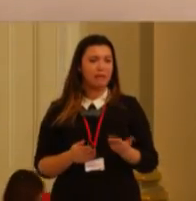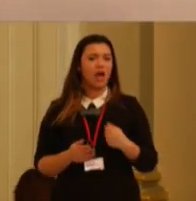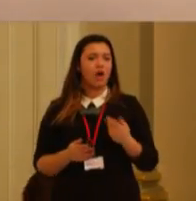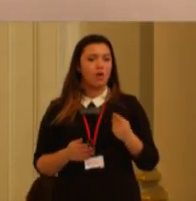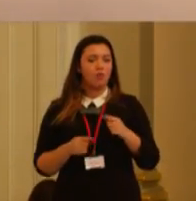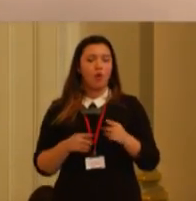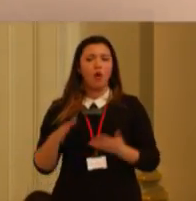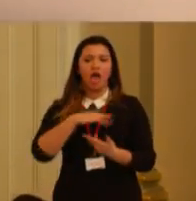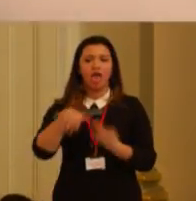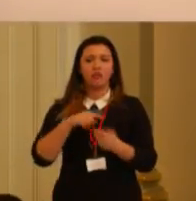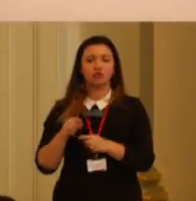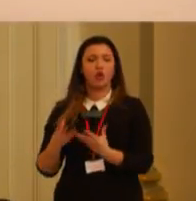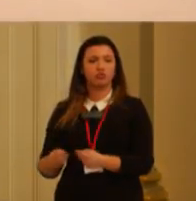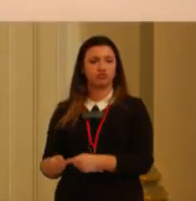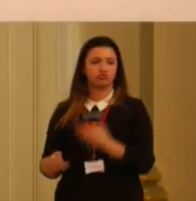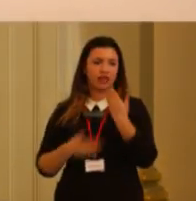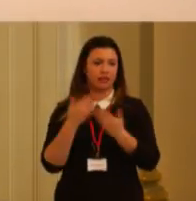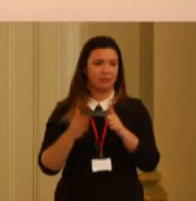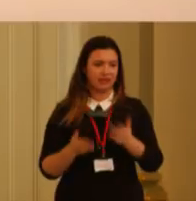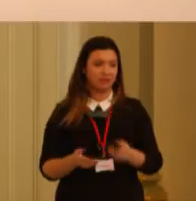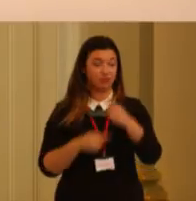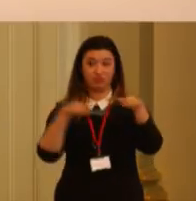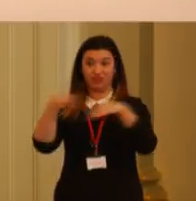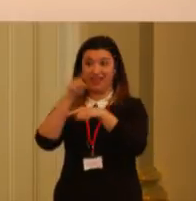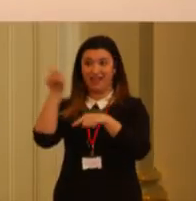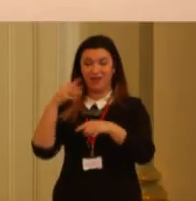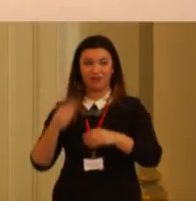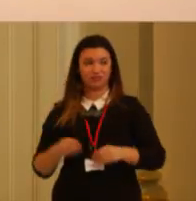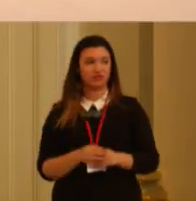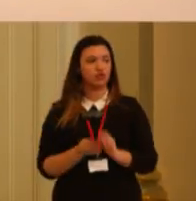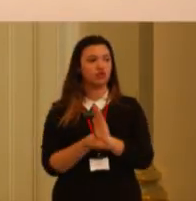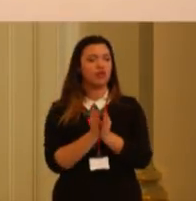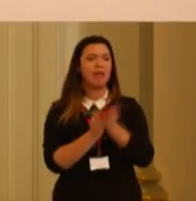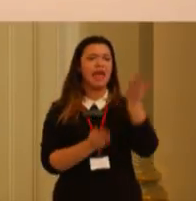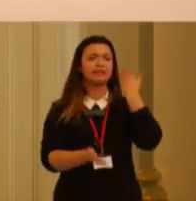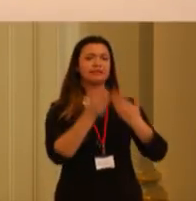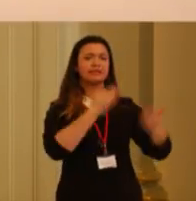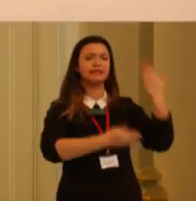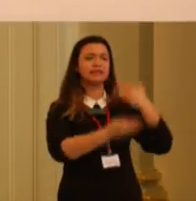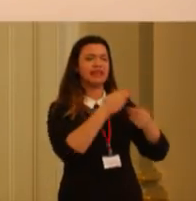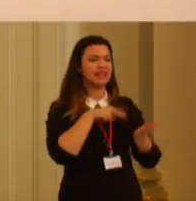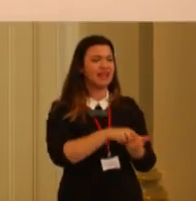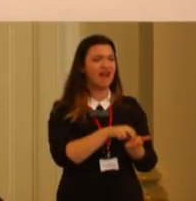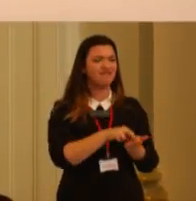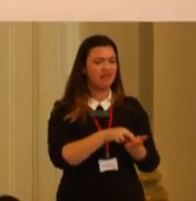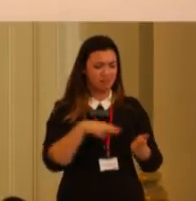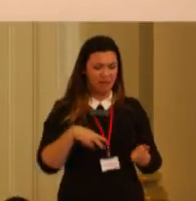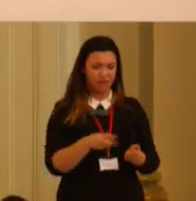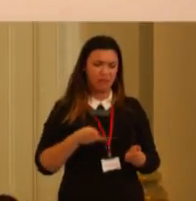this story was about. And it was right on this street. Back in the past,